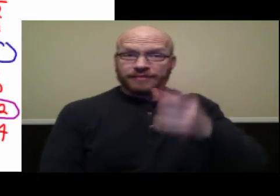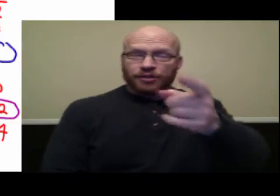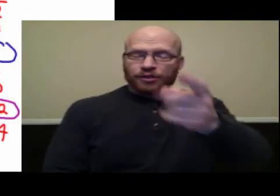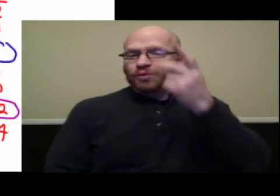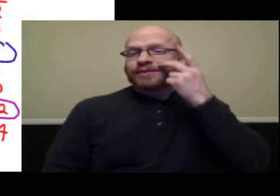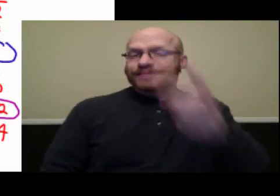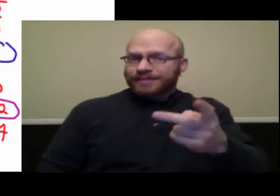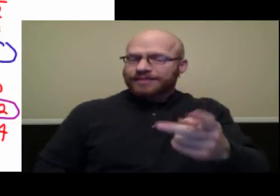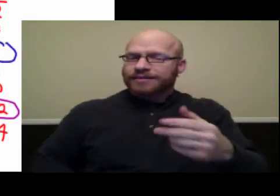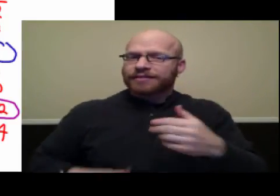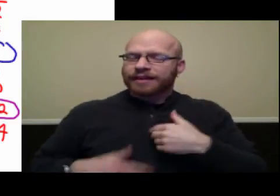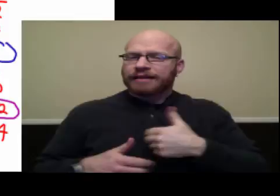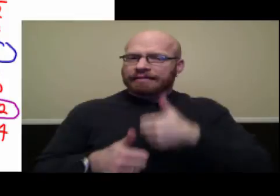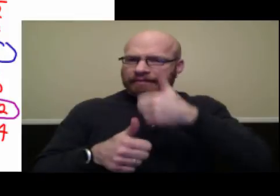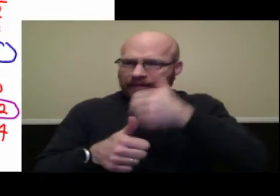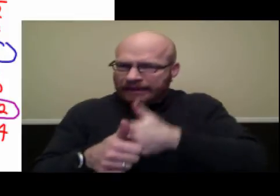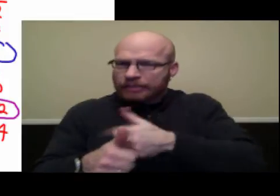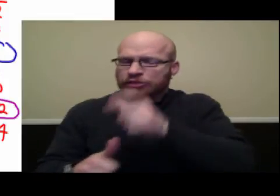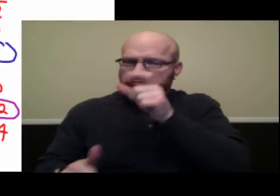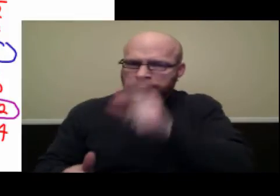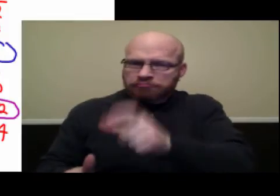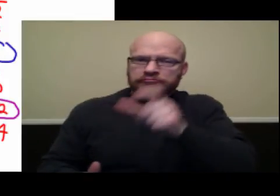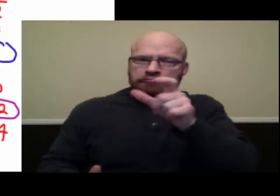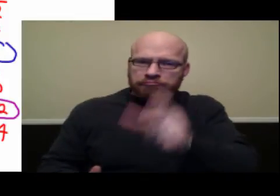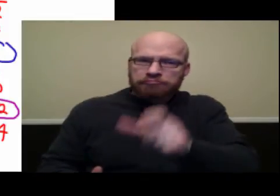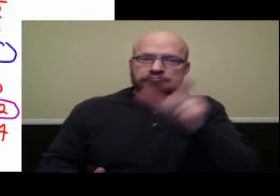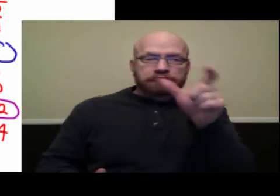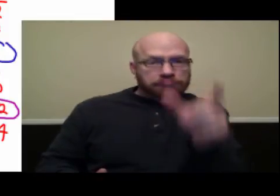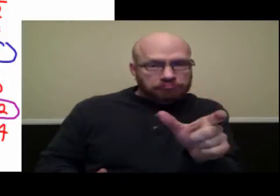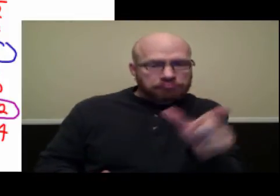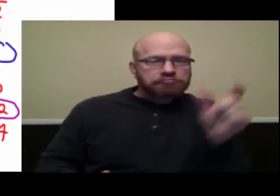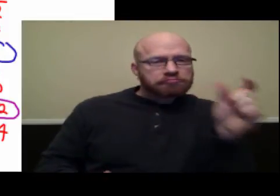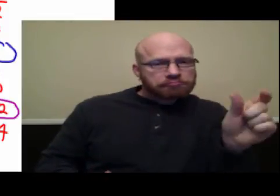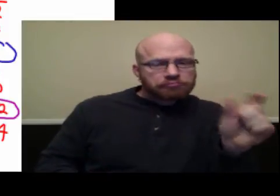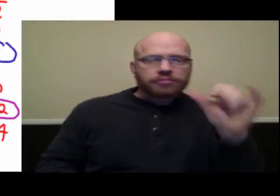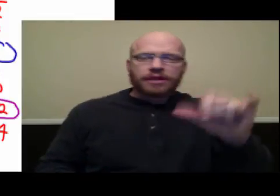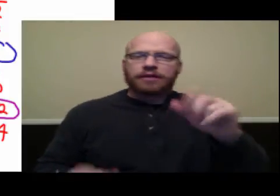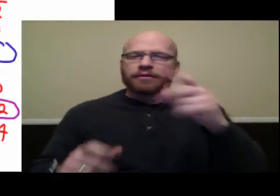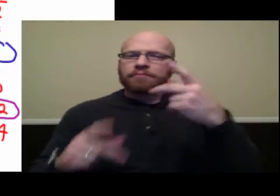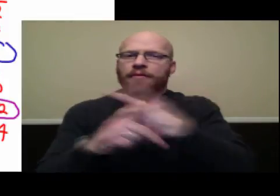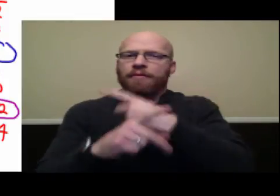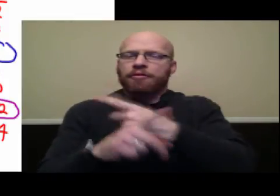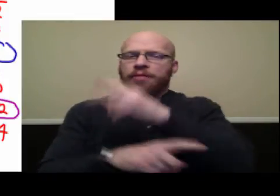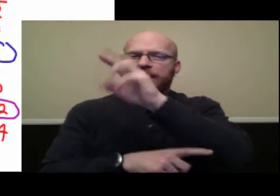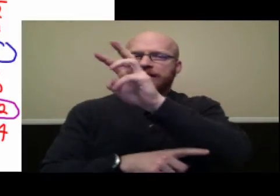Now as you can see, I took this 6 and I multiplied each term by 6.